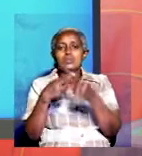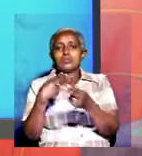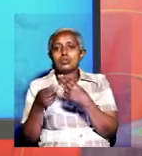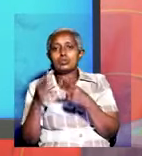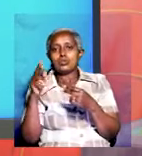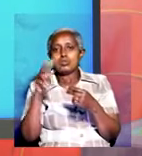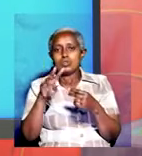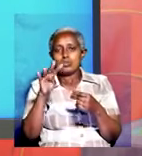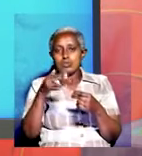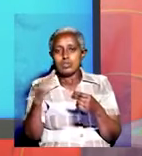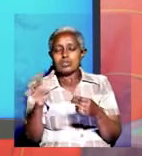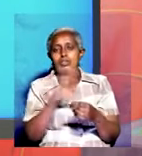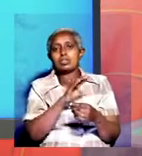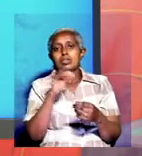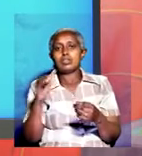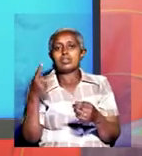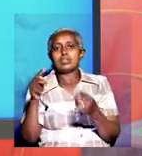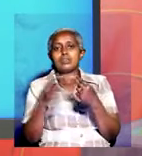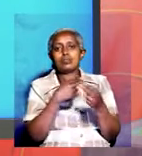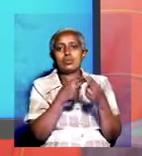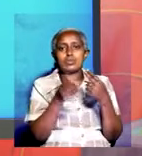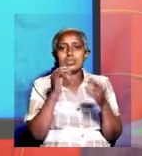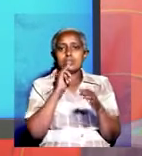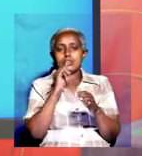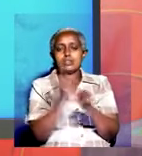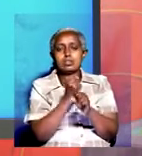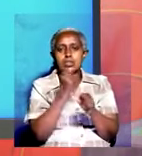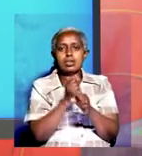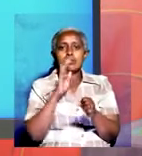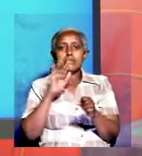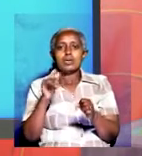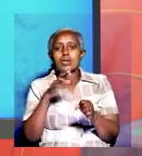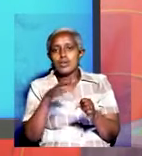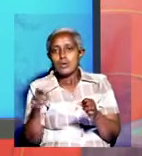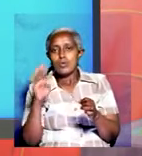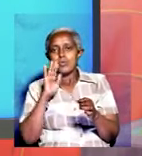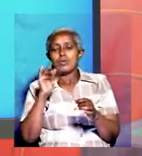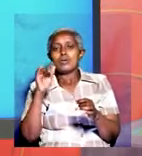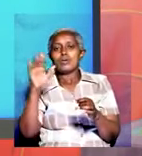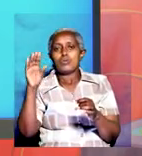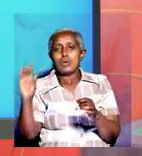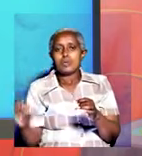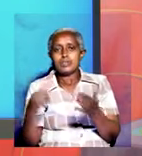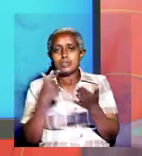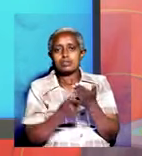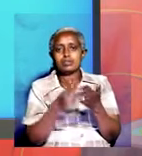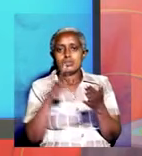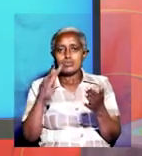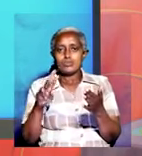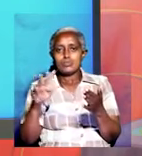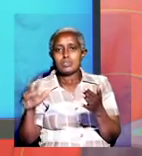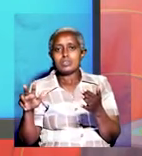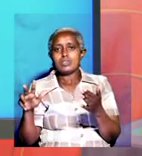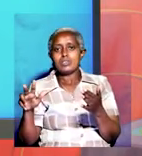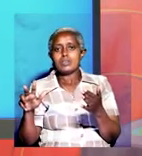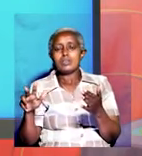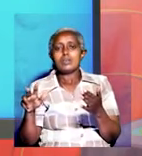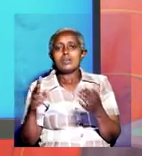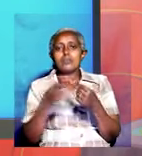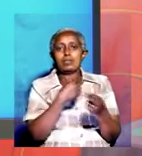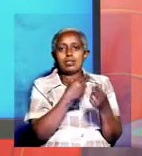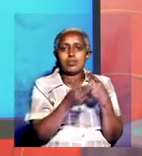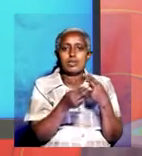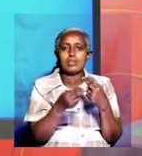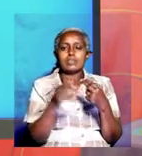the two matrix, and the product is done by row by column. So this 2 3